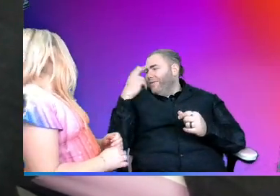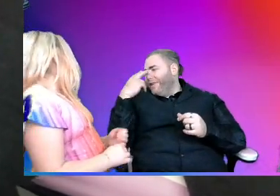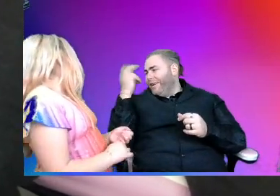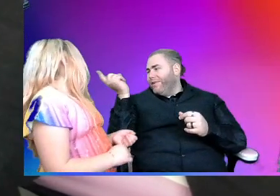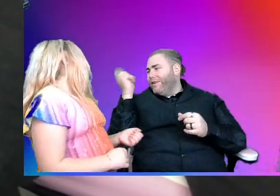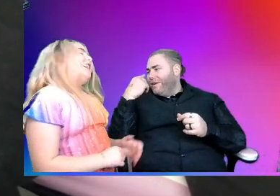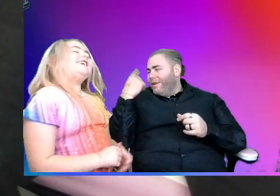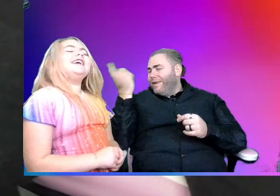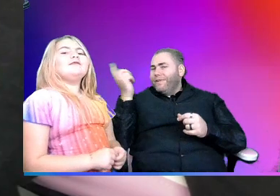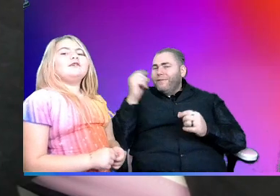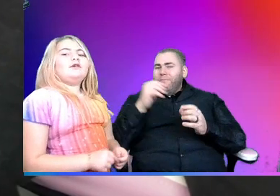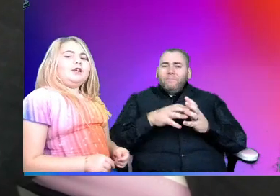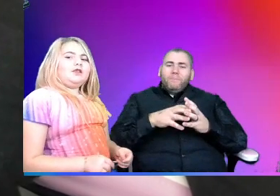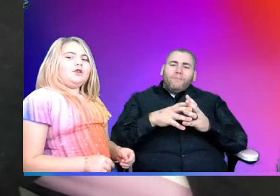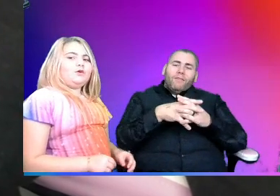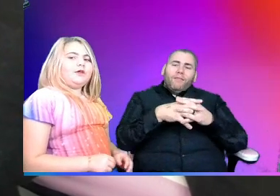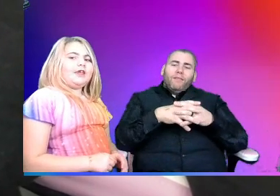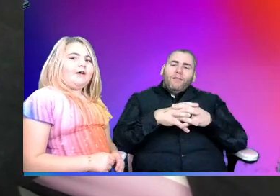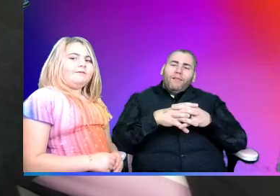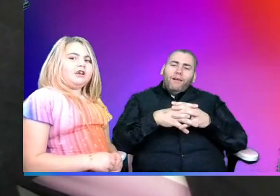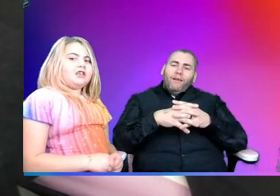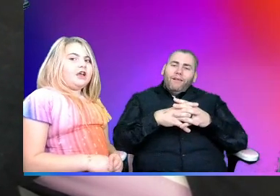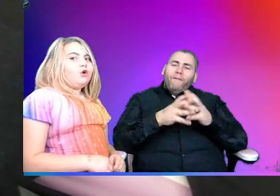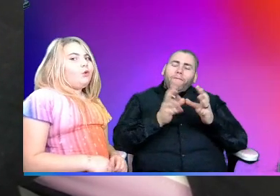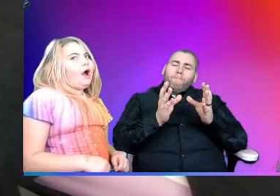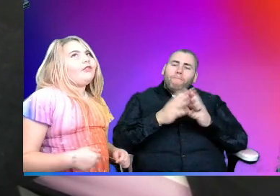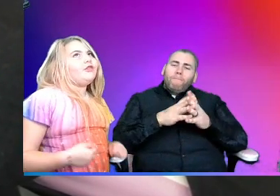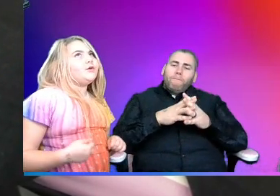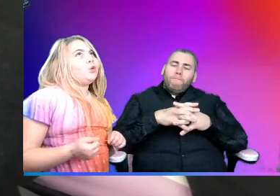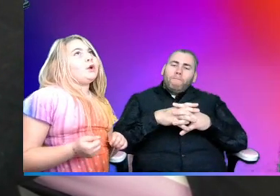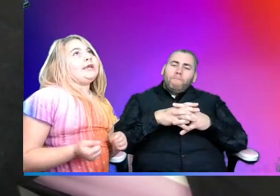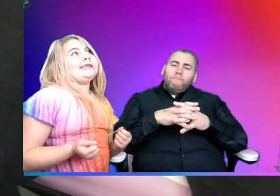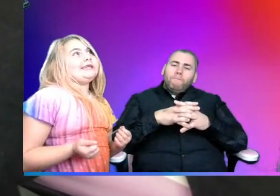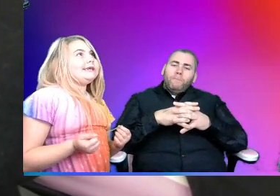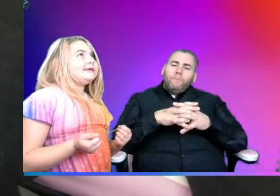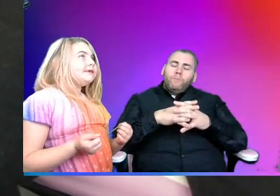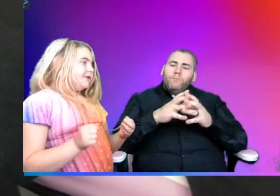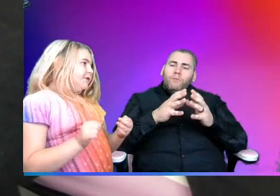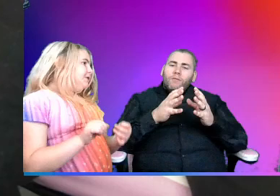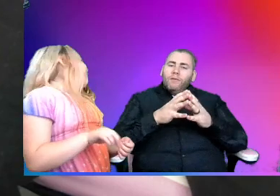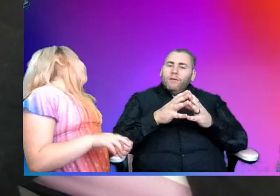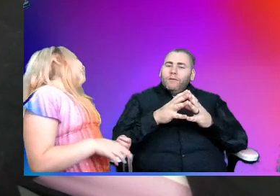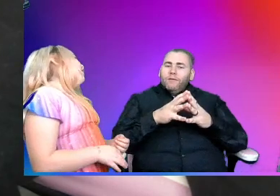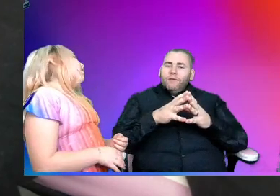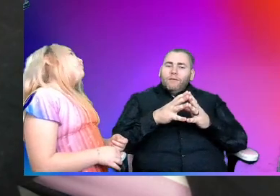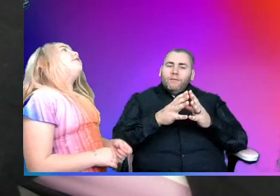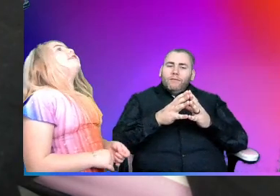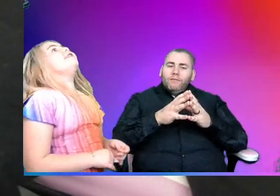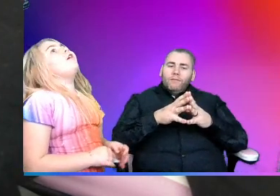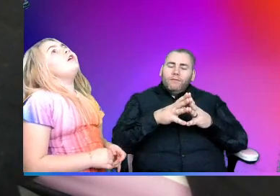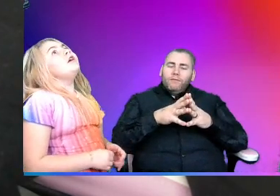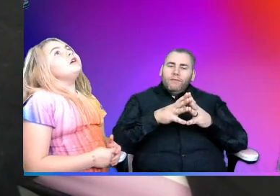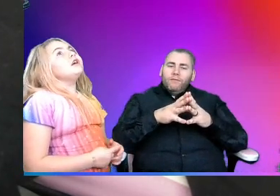you over there. I can't really do that because I don't have the ring.